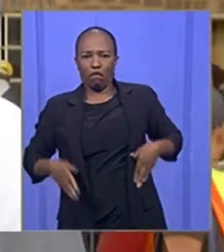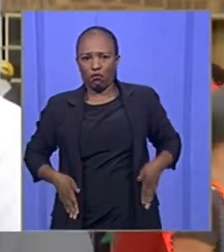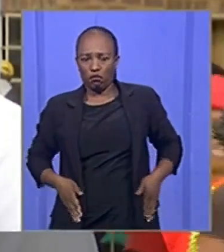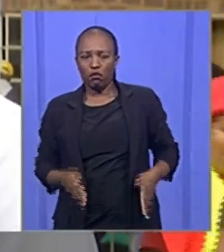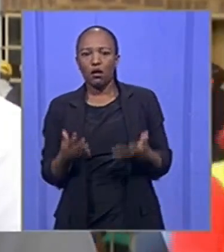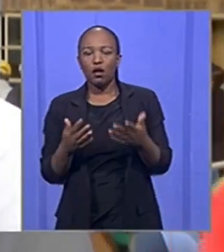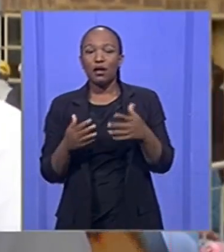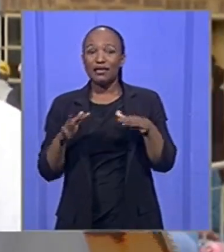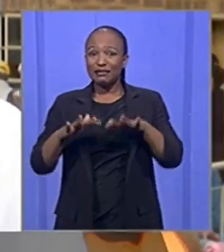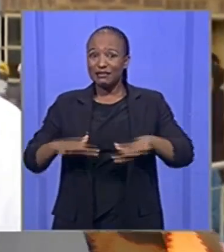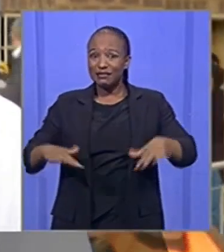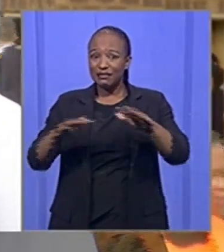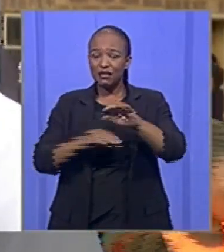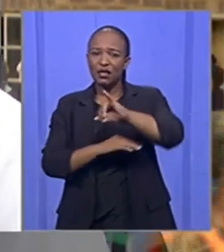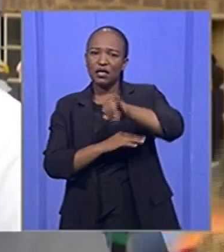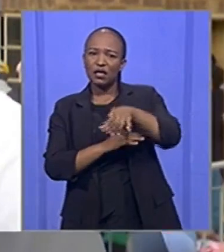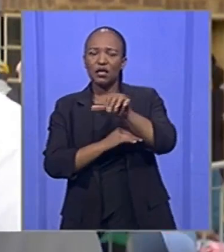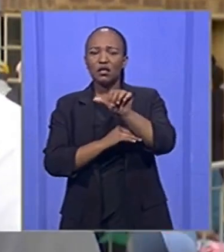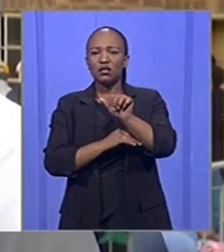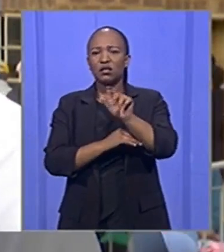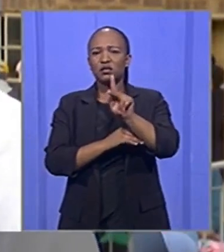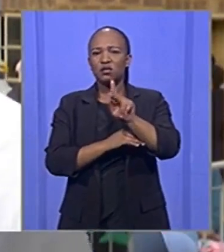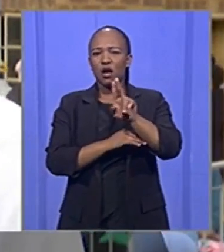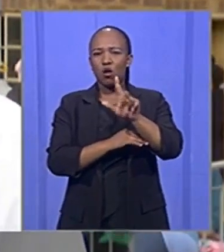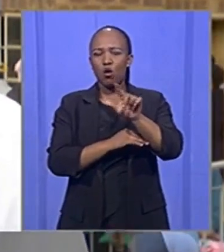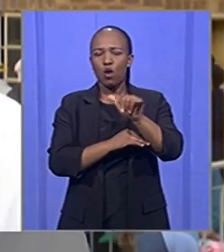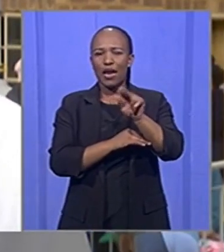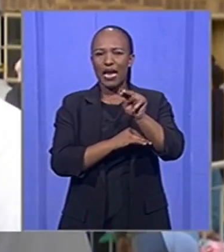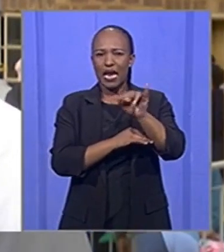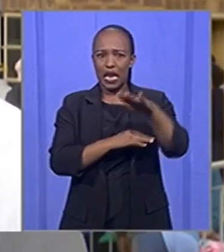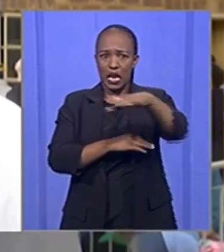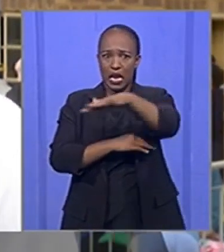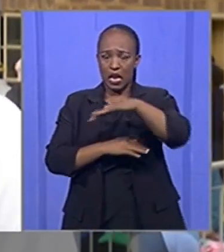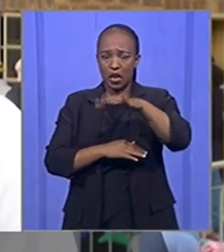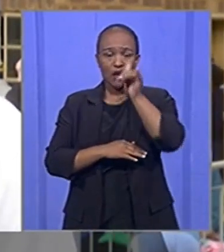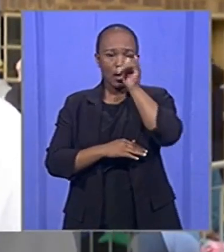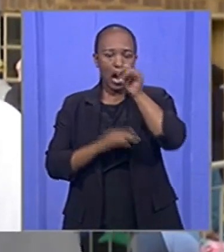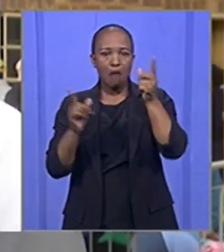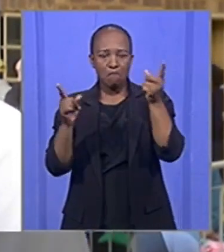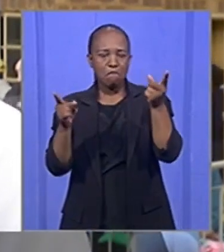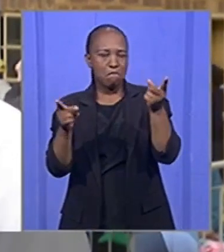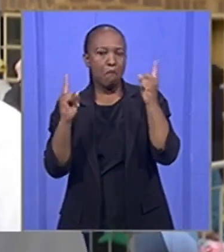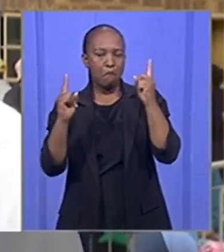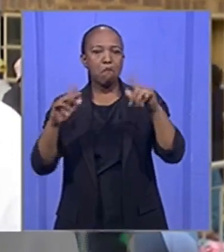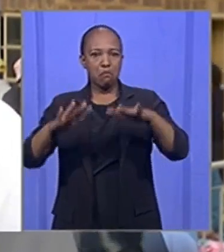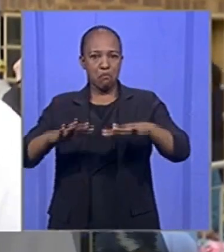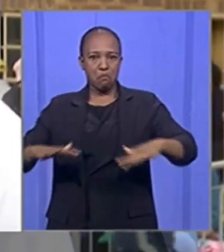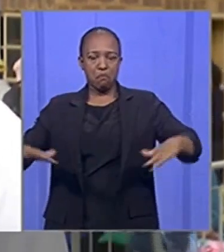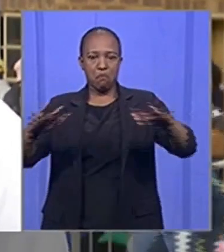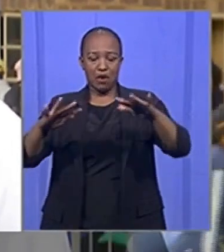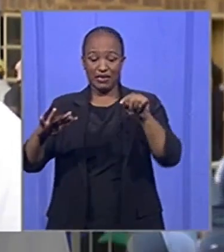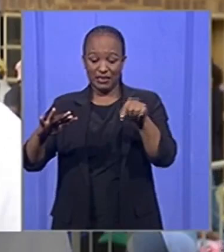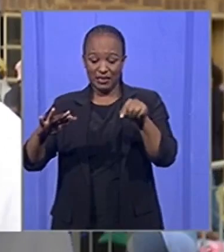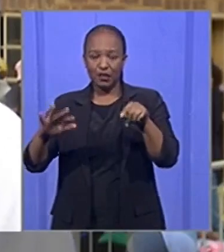very high. It's very high. Jukulane is very dangerous. In all the places and locations